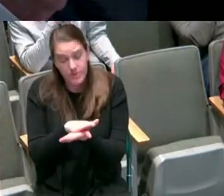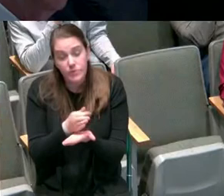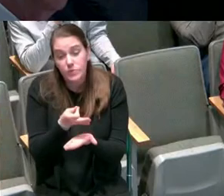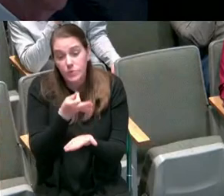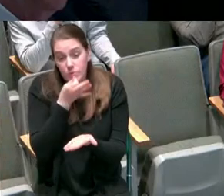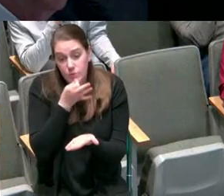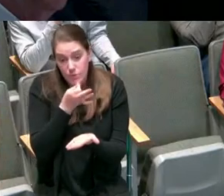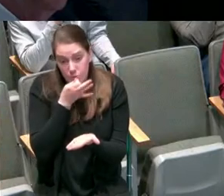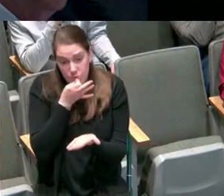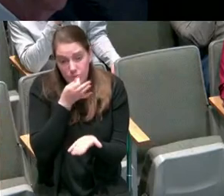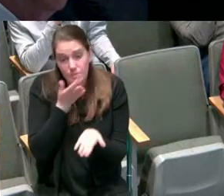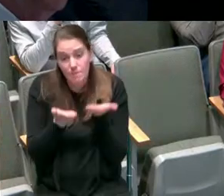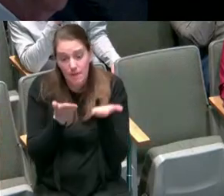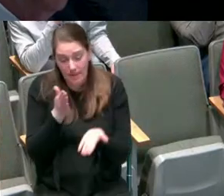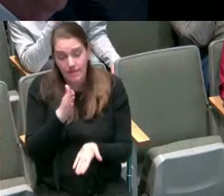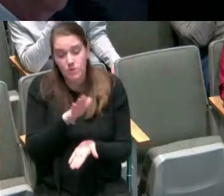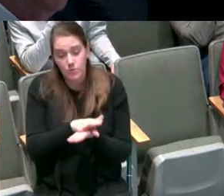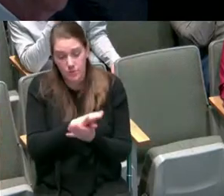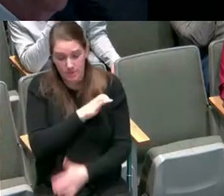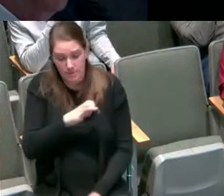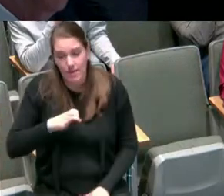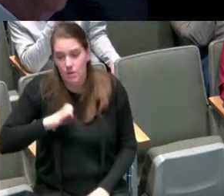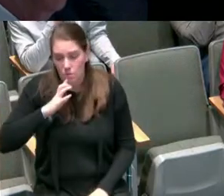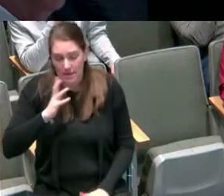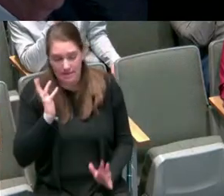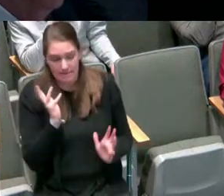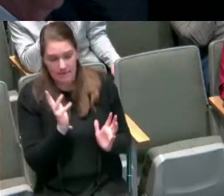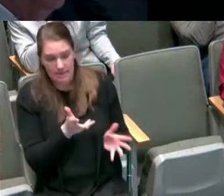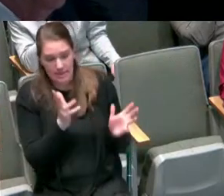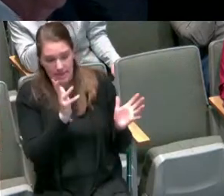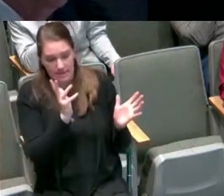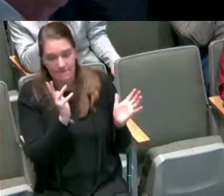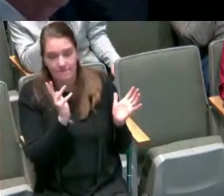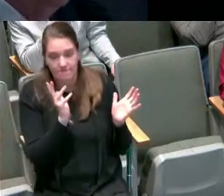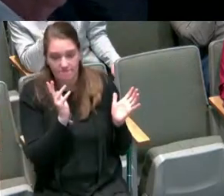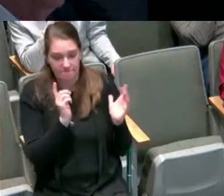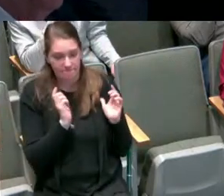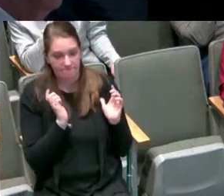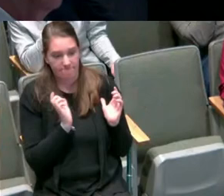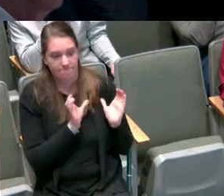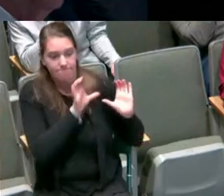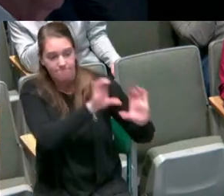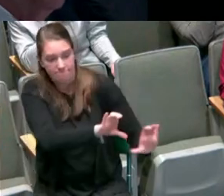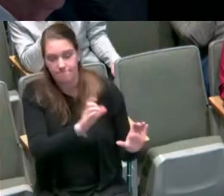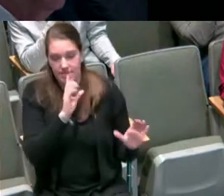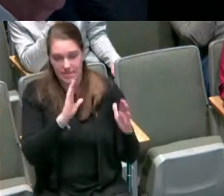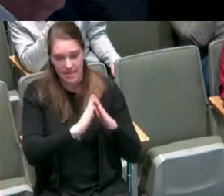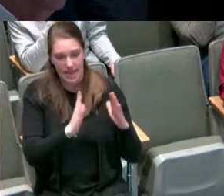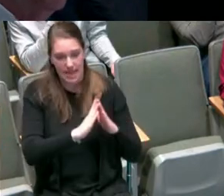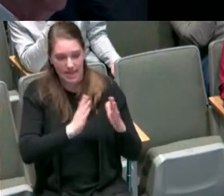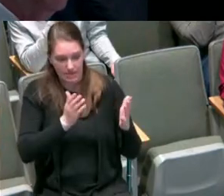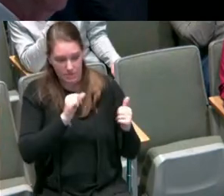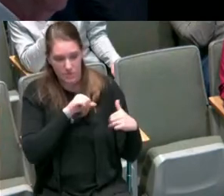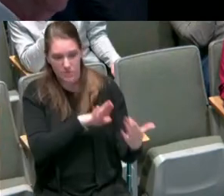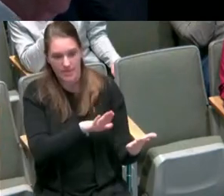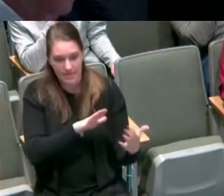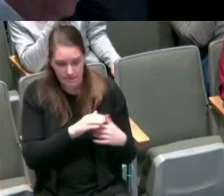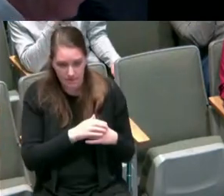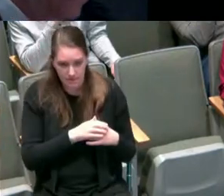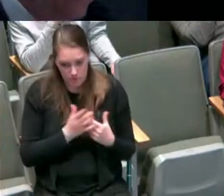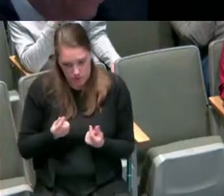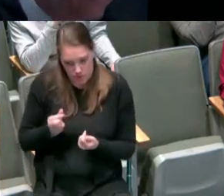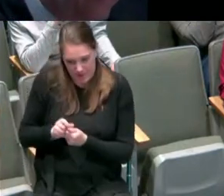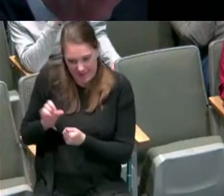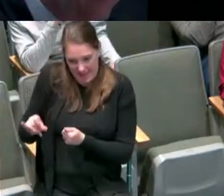abandoned by the school committee and given to the town to deal with what are we to do with that building